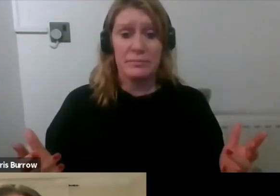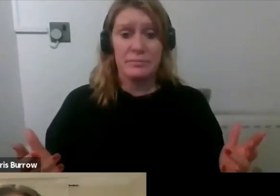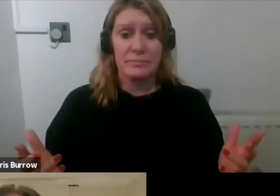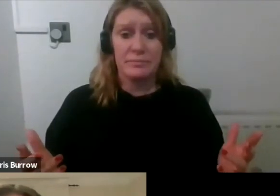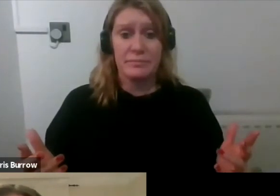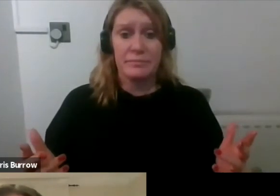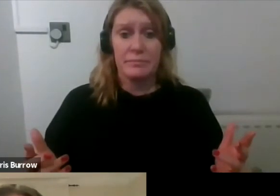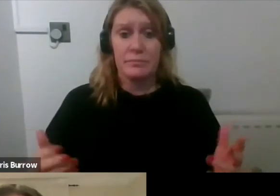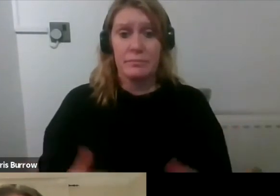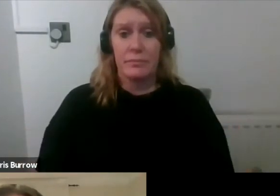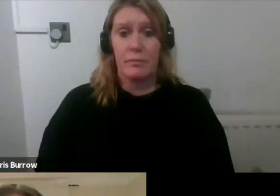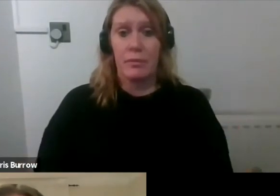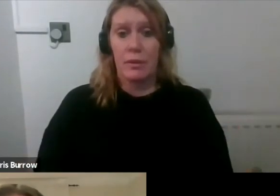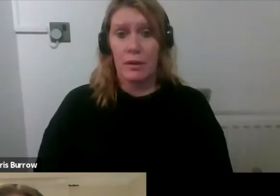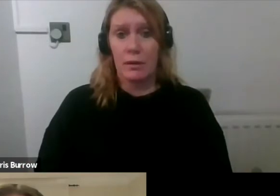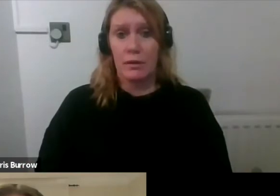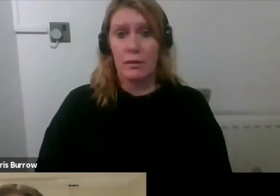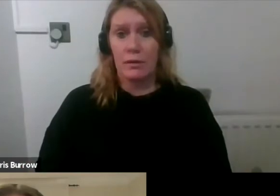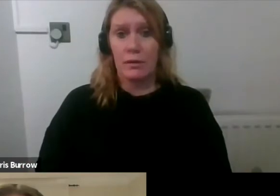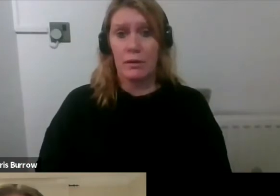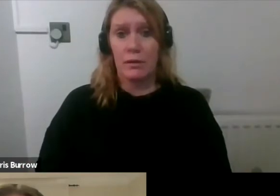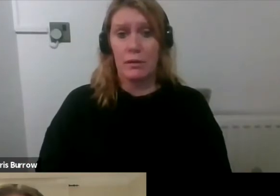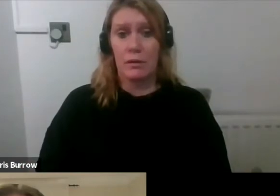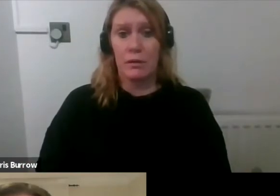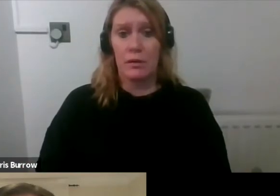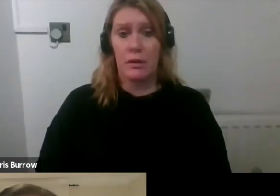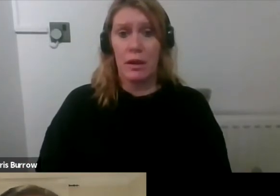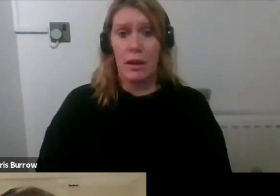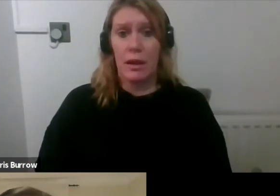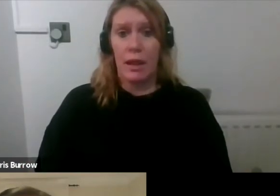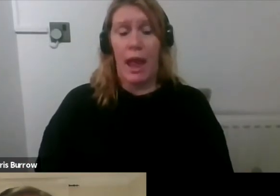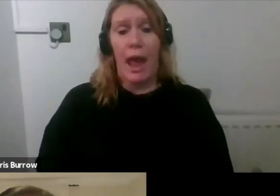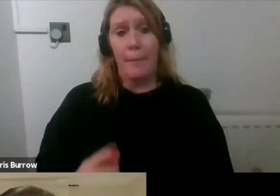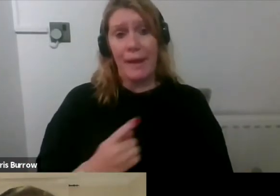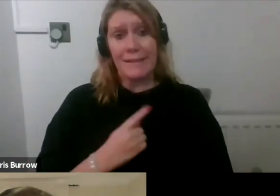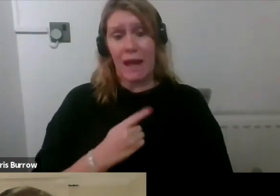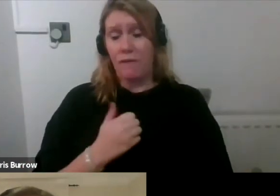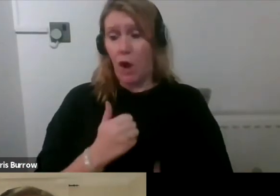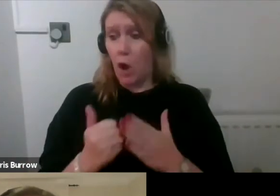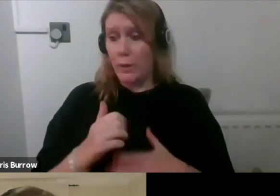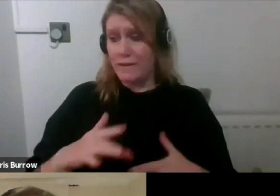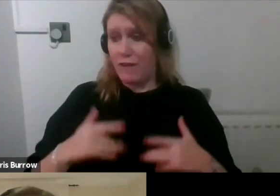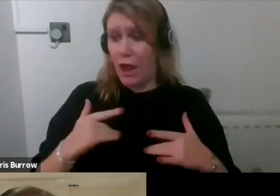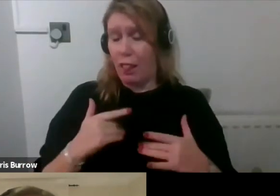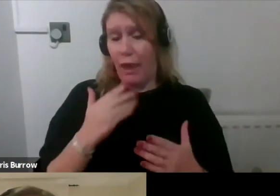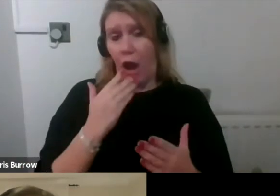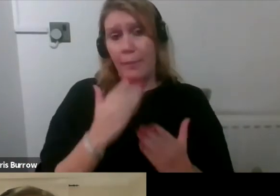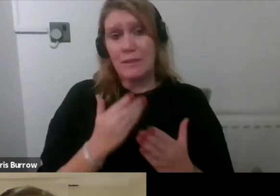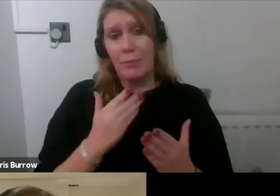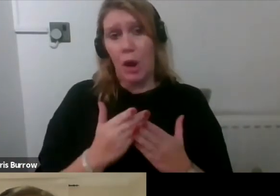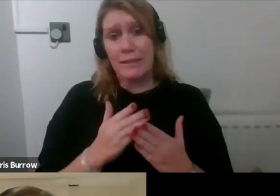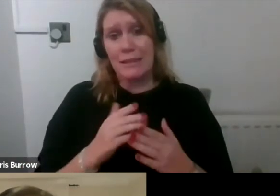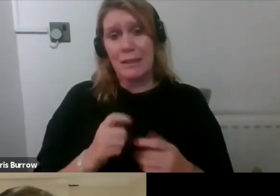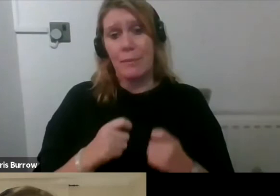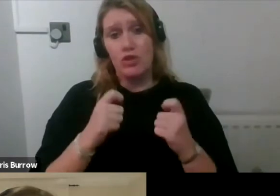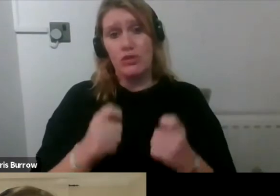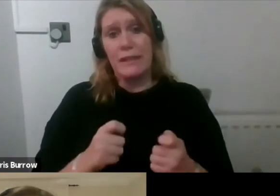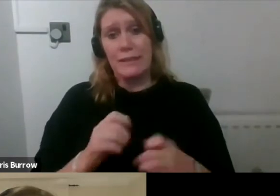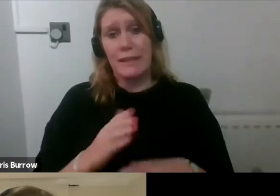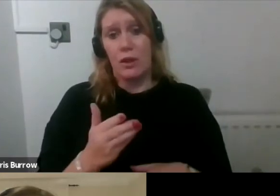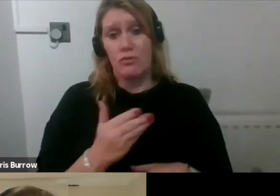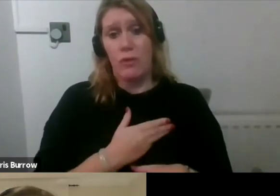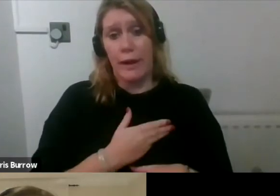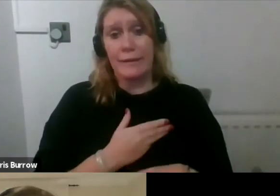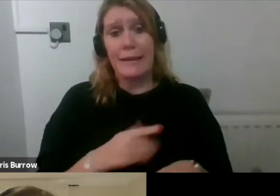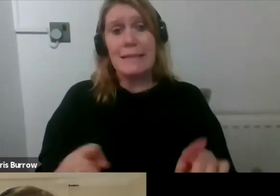And I always think I am demanding the right to be treated like everybody else. And then I realize that on occasion, I think because there is